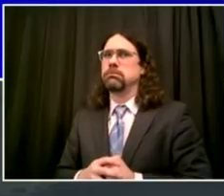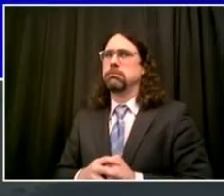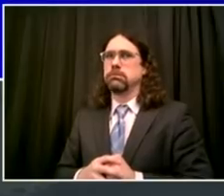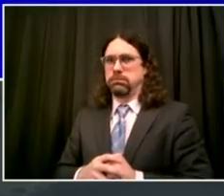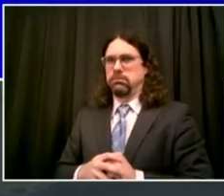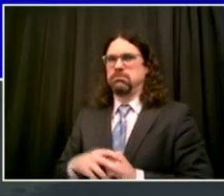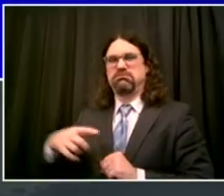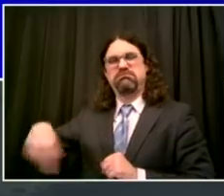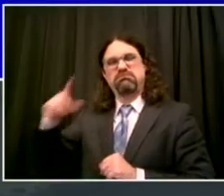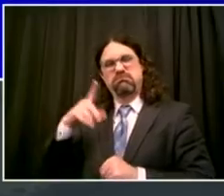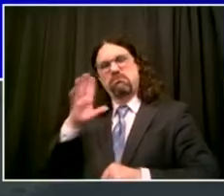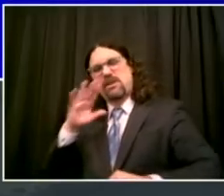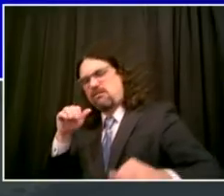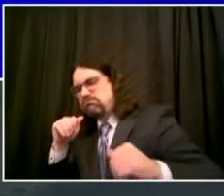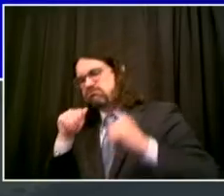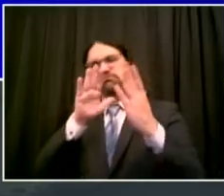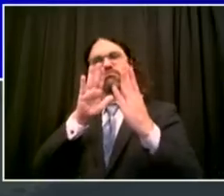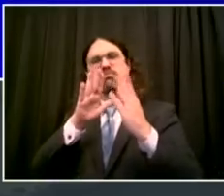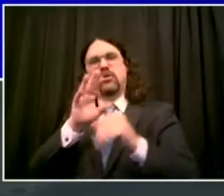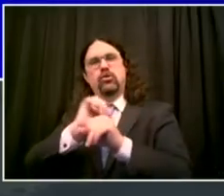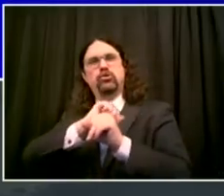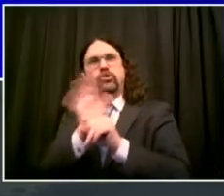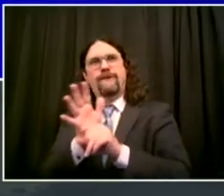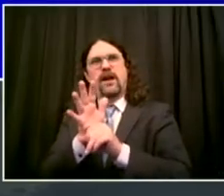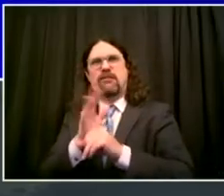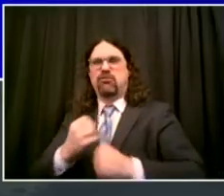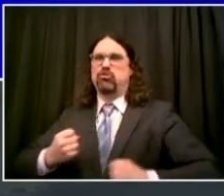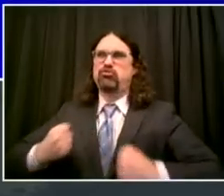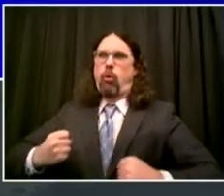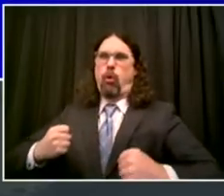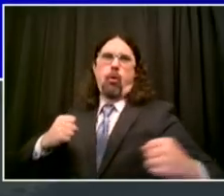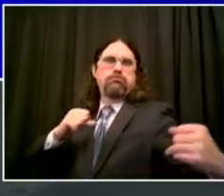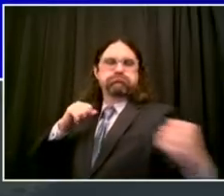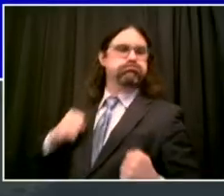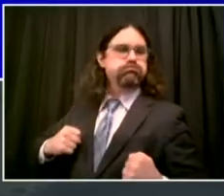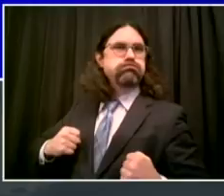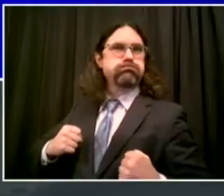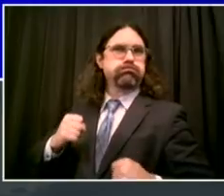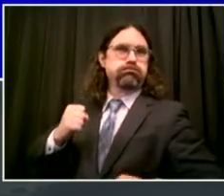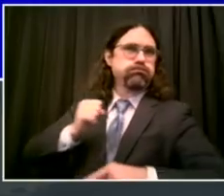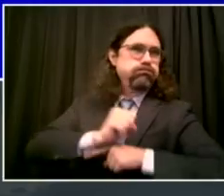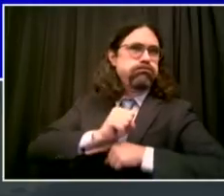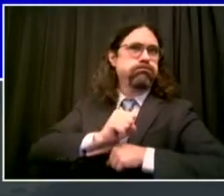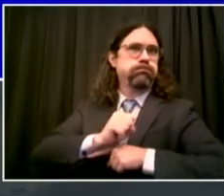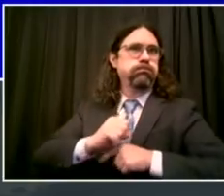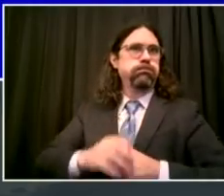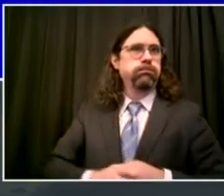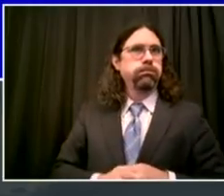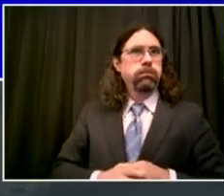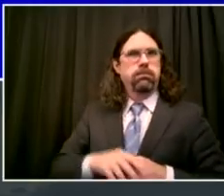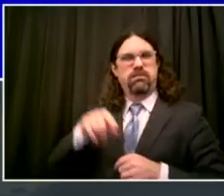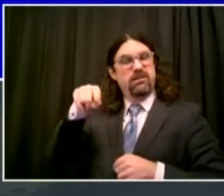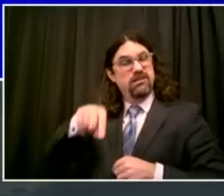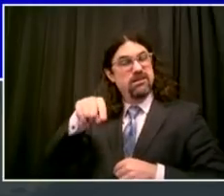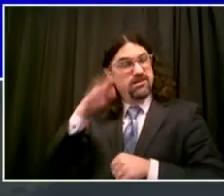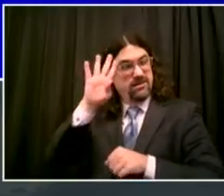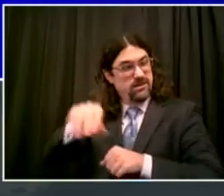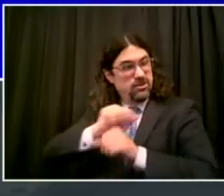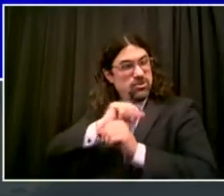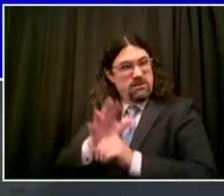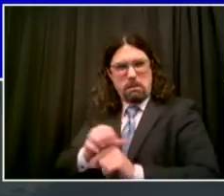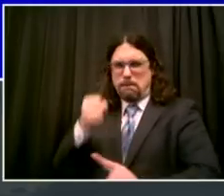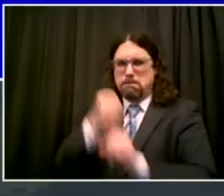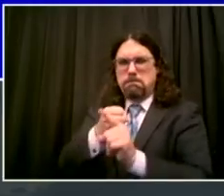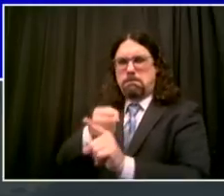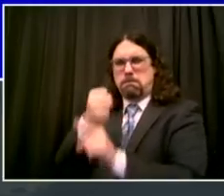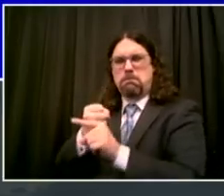the disparities that have been so clear in this crisis. The coronavirus pointed out disparities that are